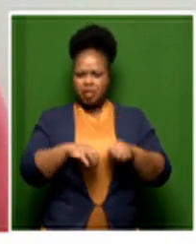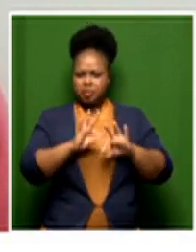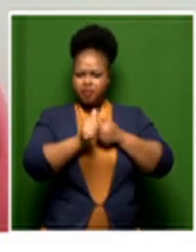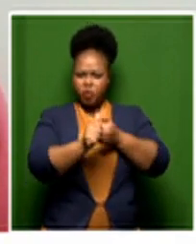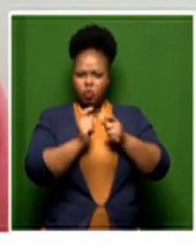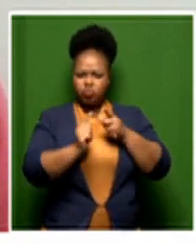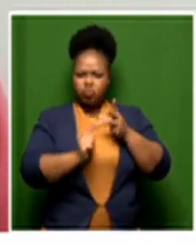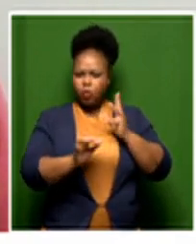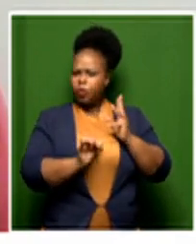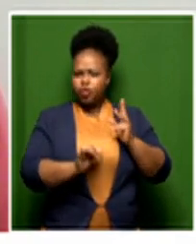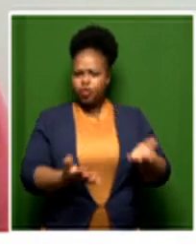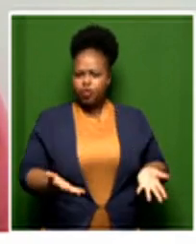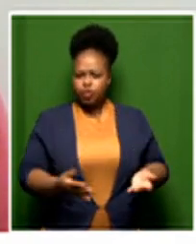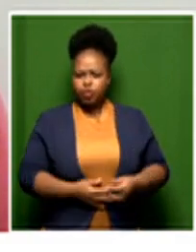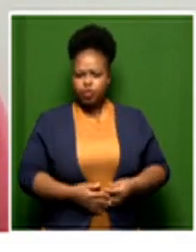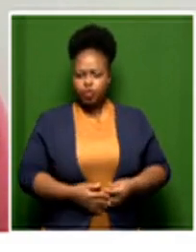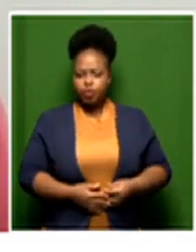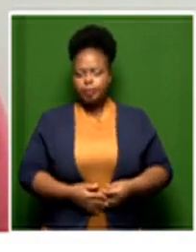to meet?